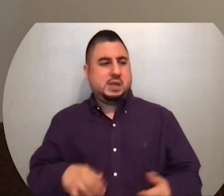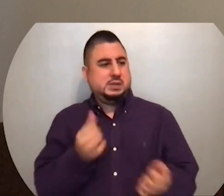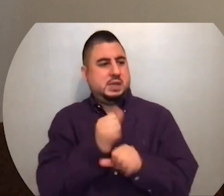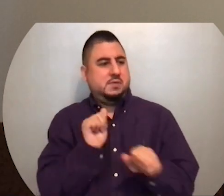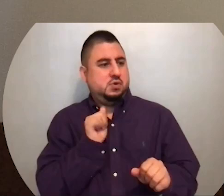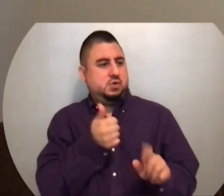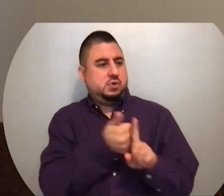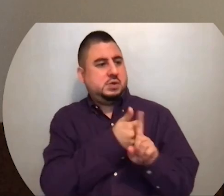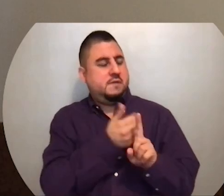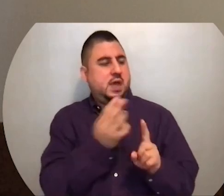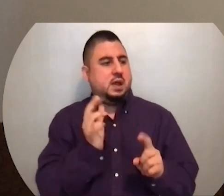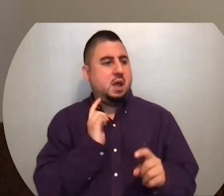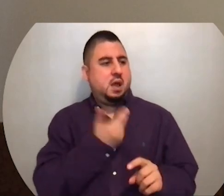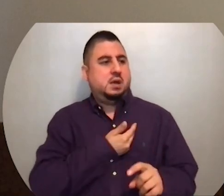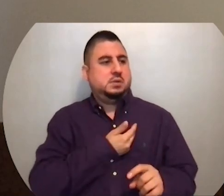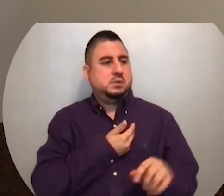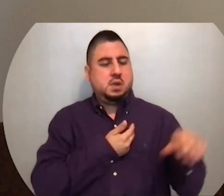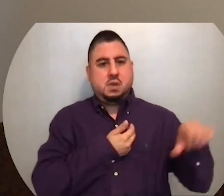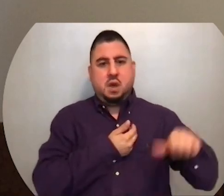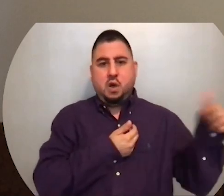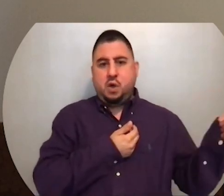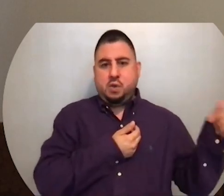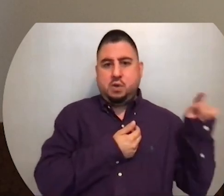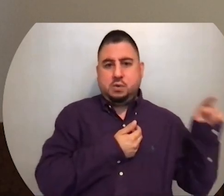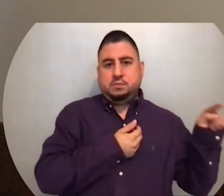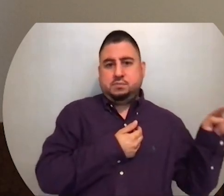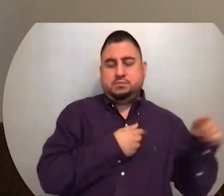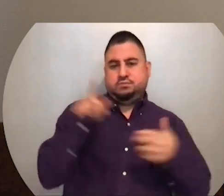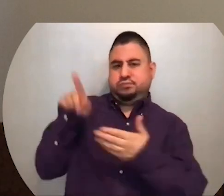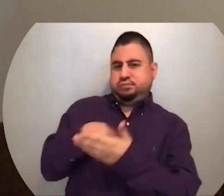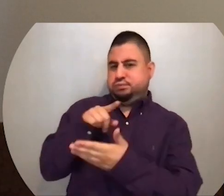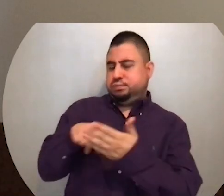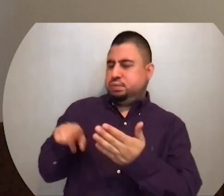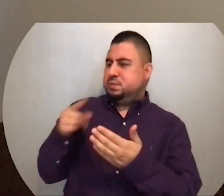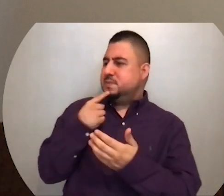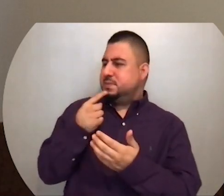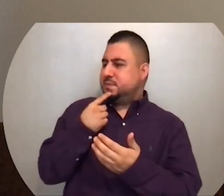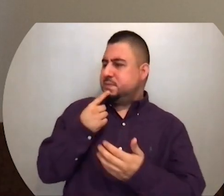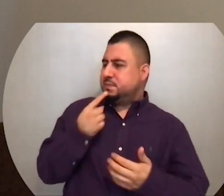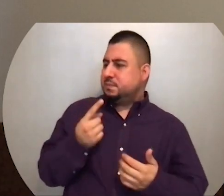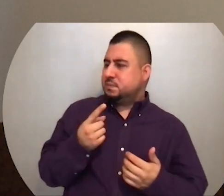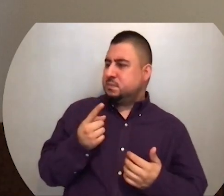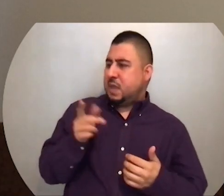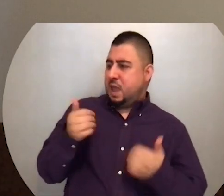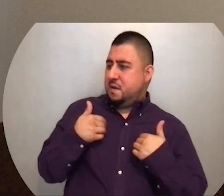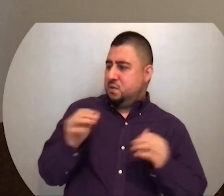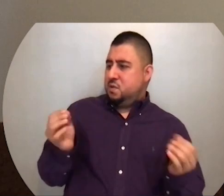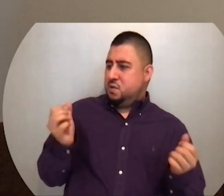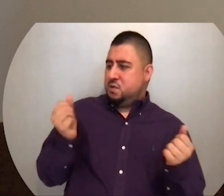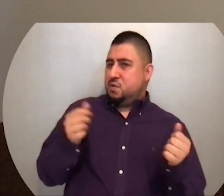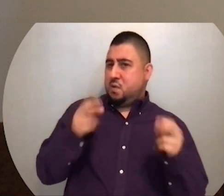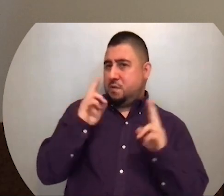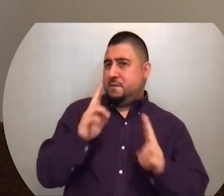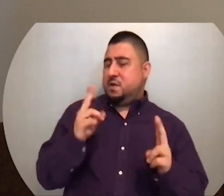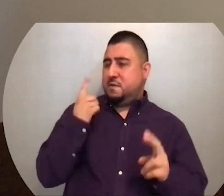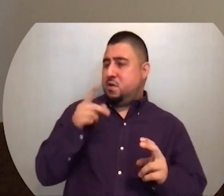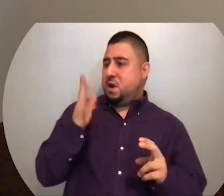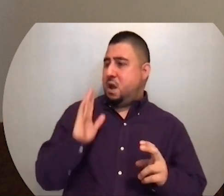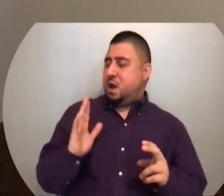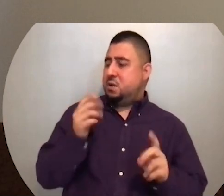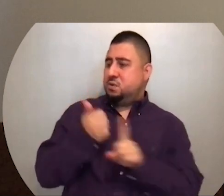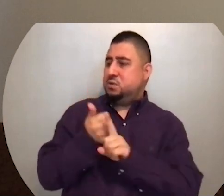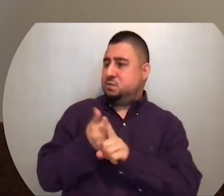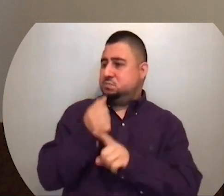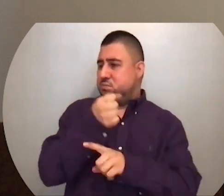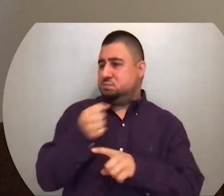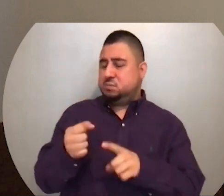us." The other, however, rebuking him, said in reply, "Have you no fear of God, for you are